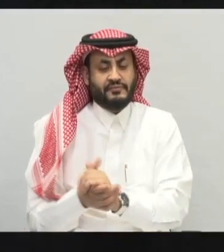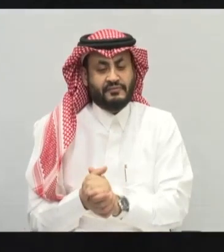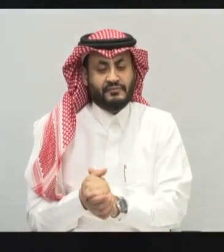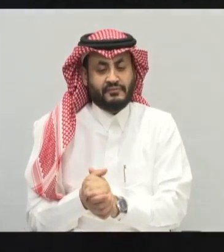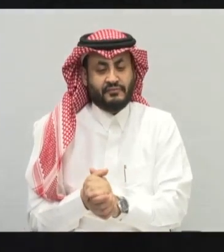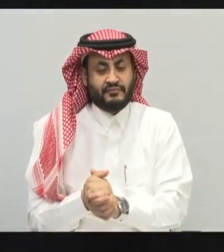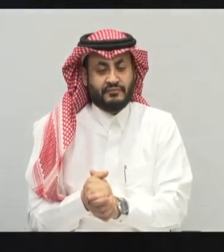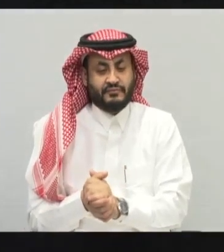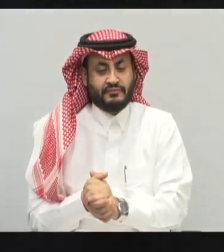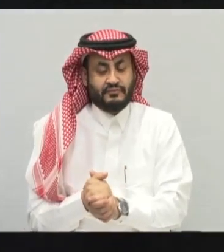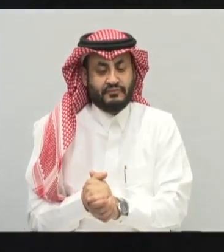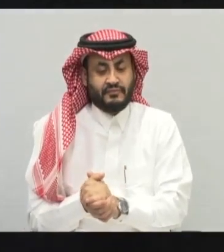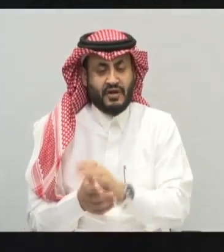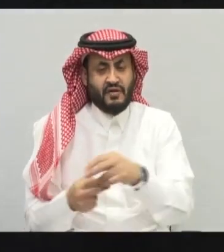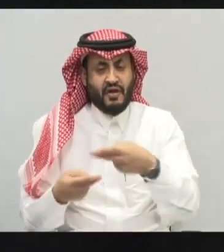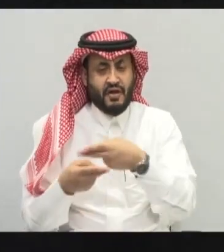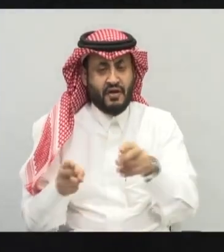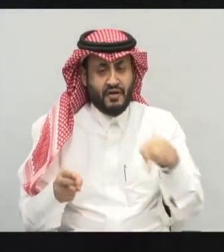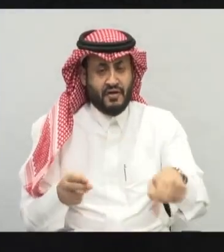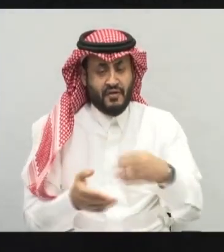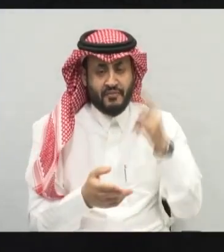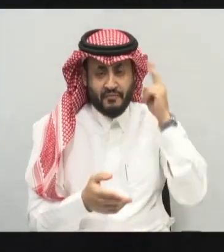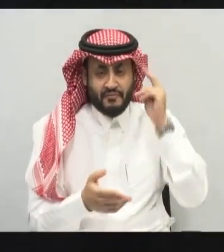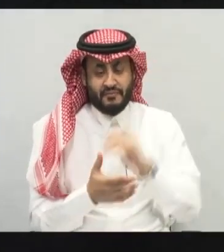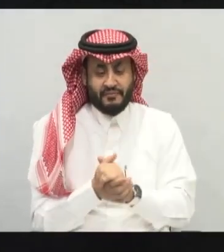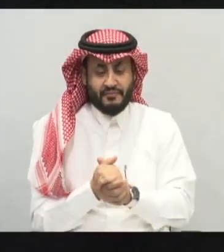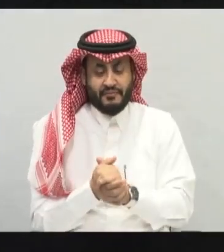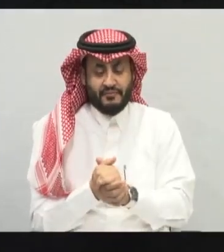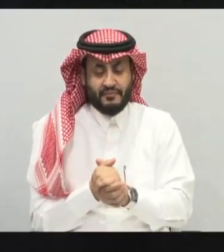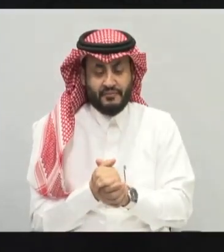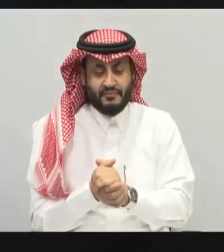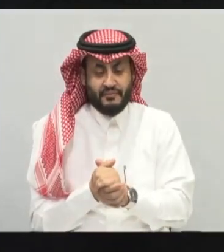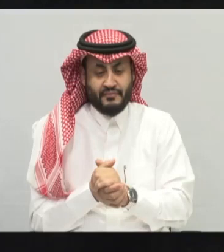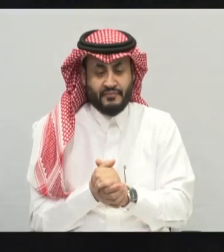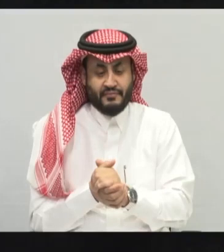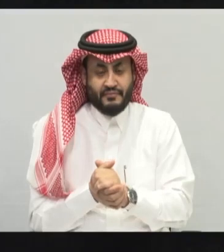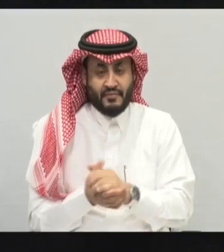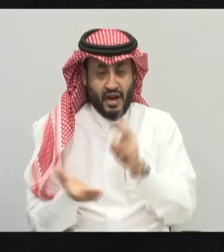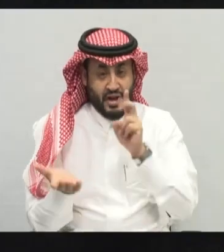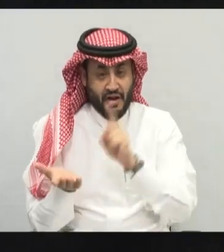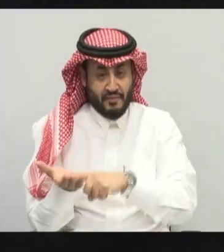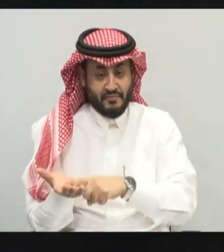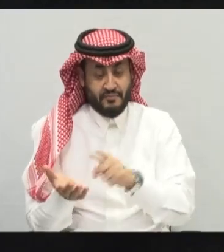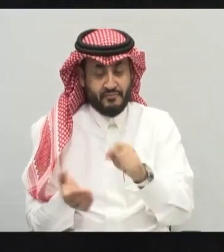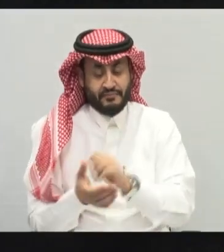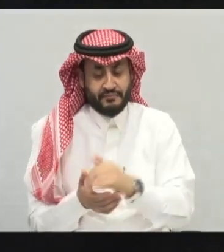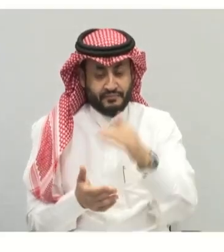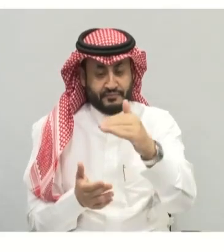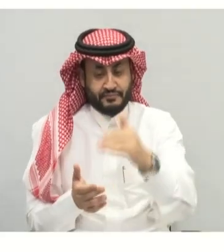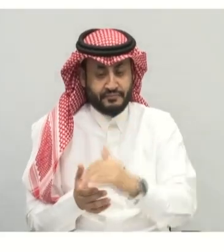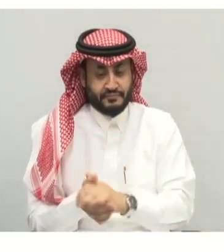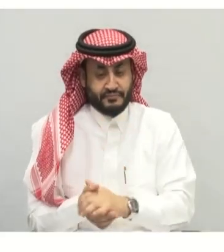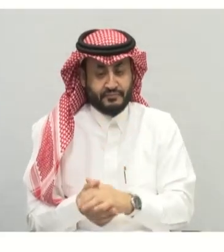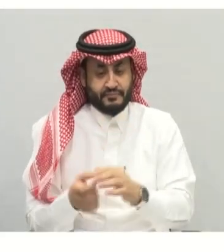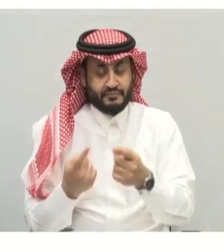you can find different than your own country so make sure you start to we said that make sure you start your